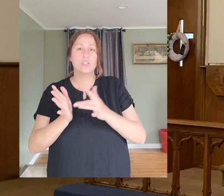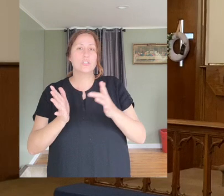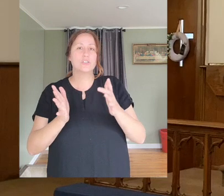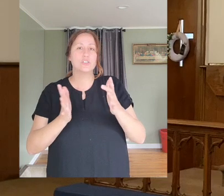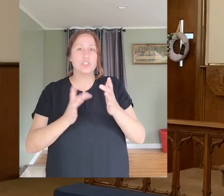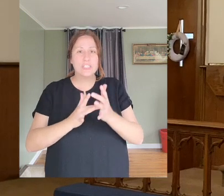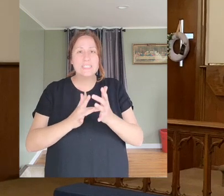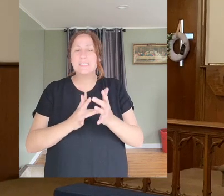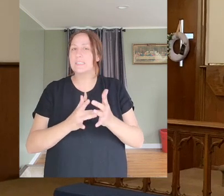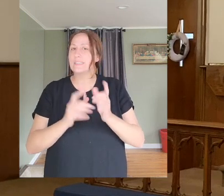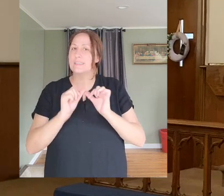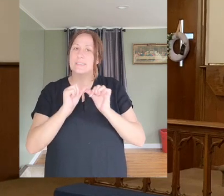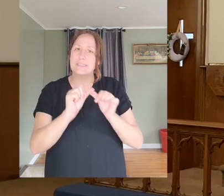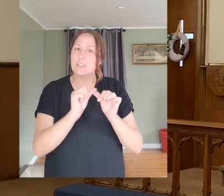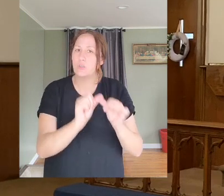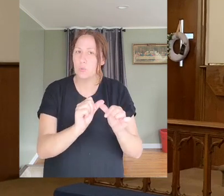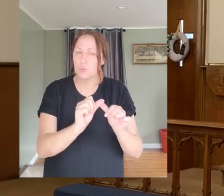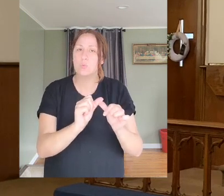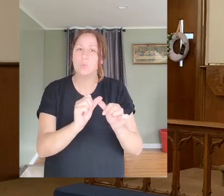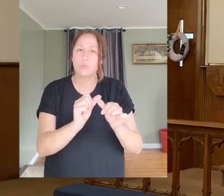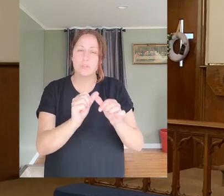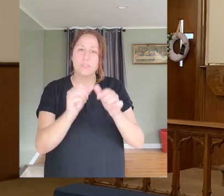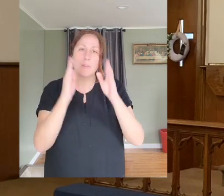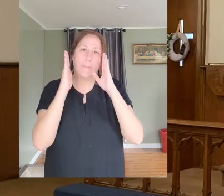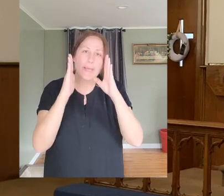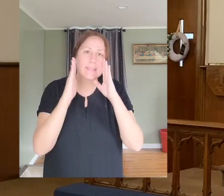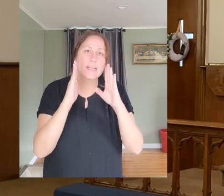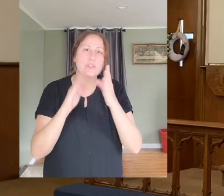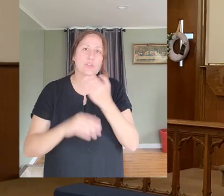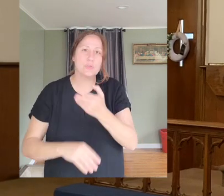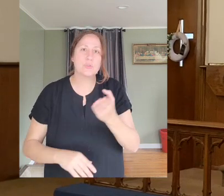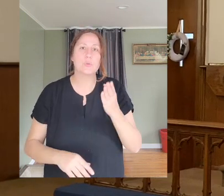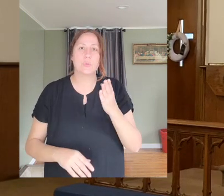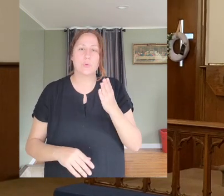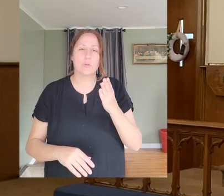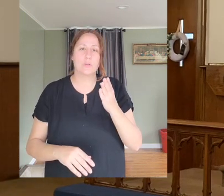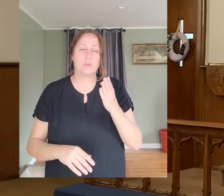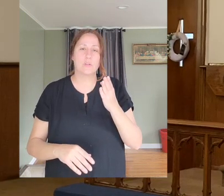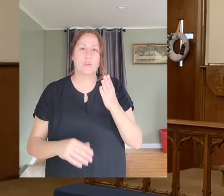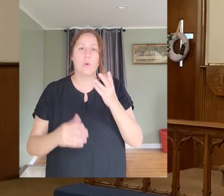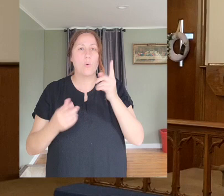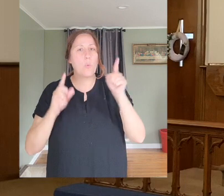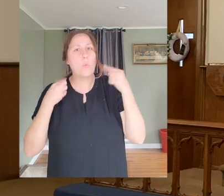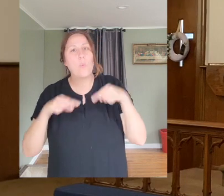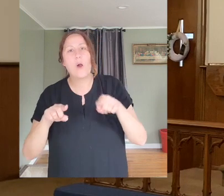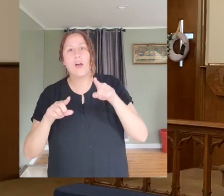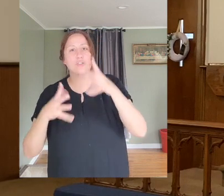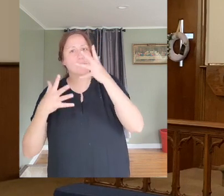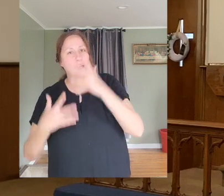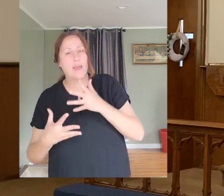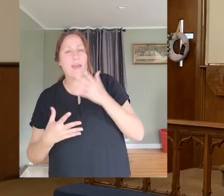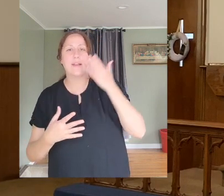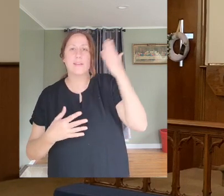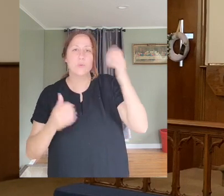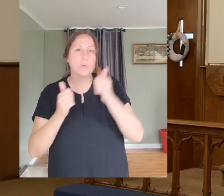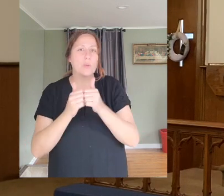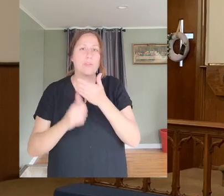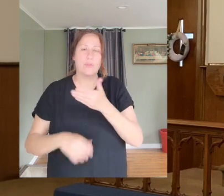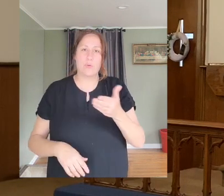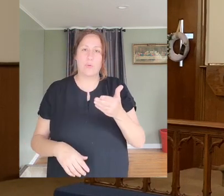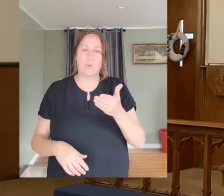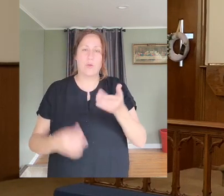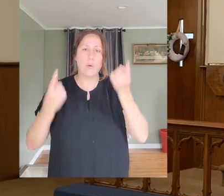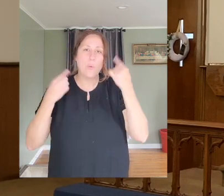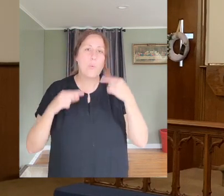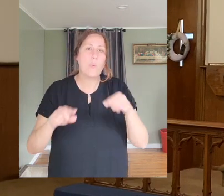Jesus presses on to listen to us in sadness, to be with us when we are